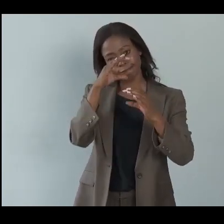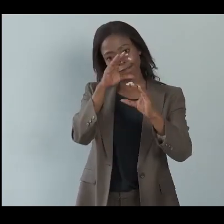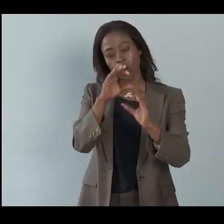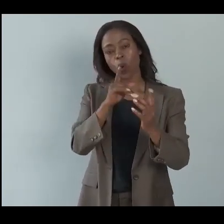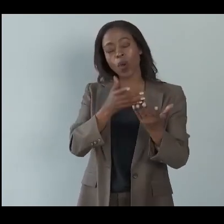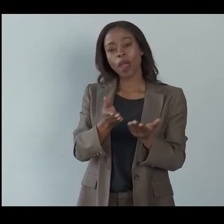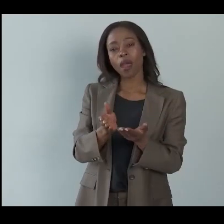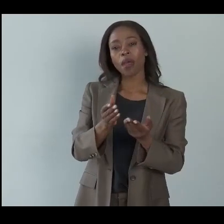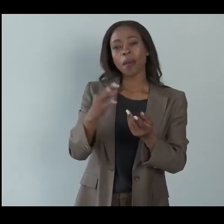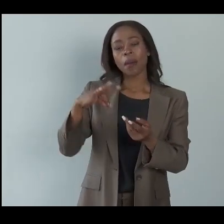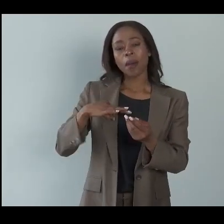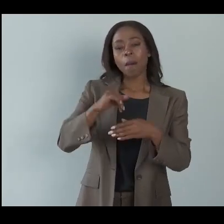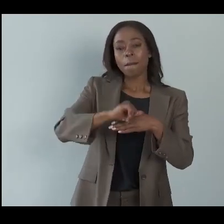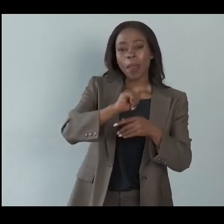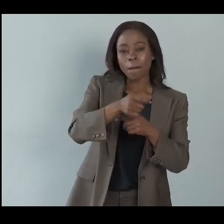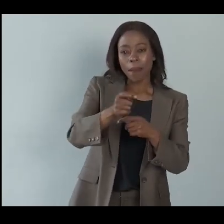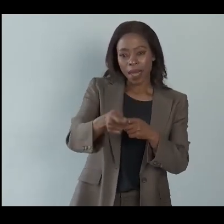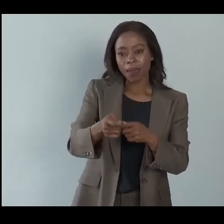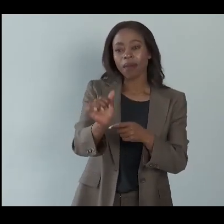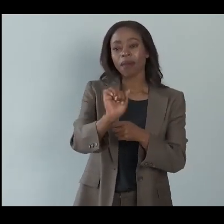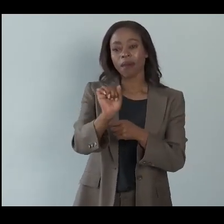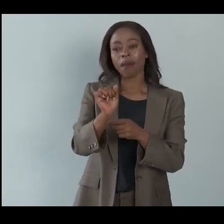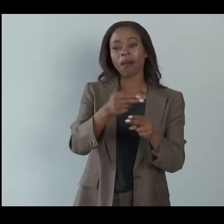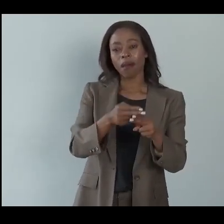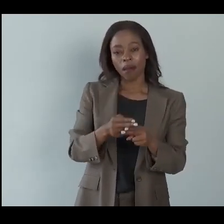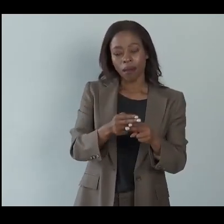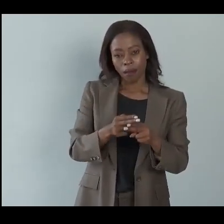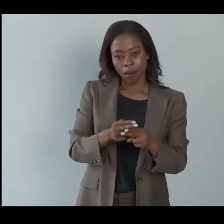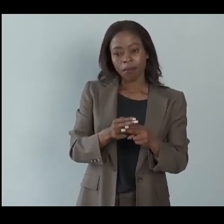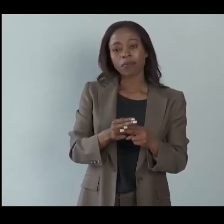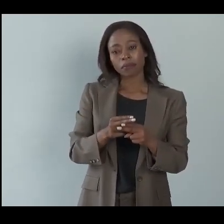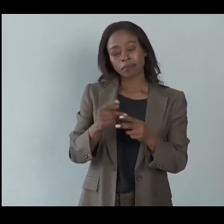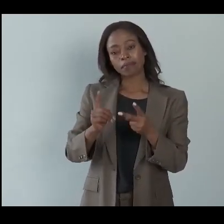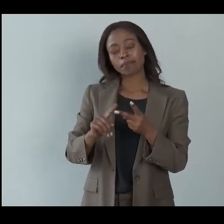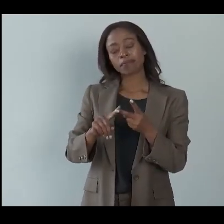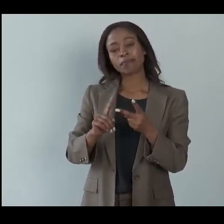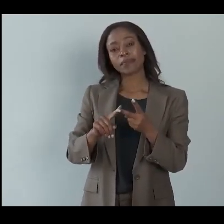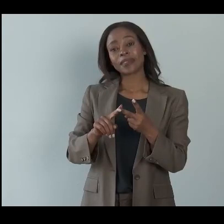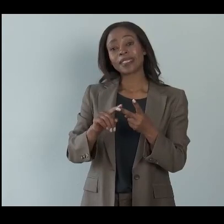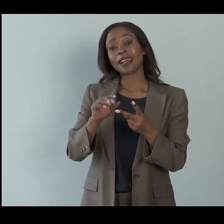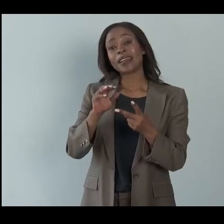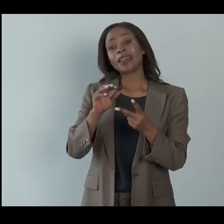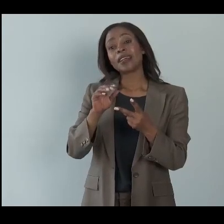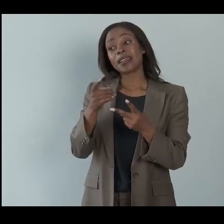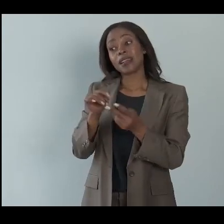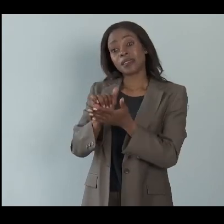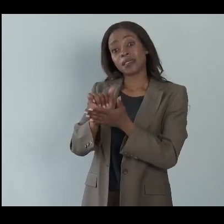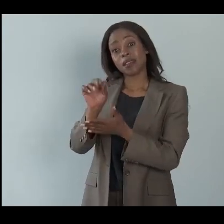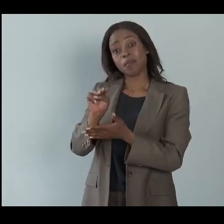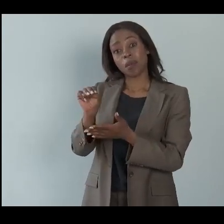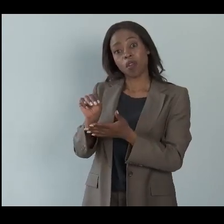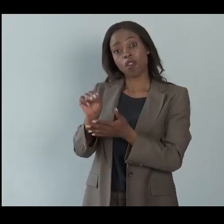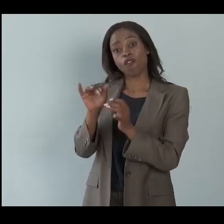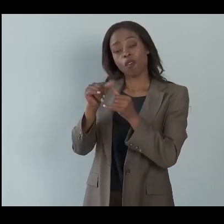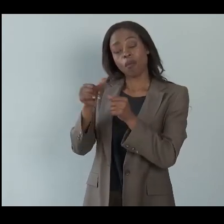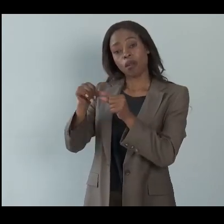rental devices in Netstar of 153 million and Altron FinTech of 16 million. A 22